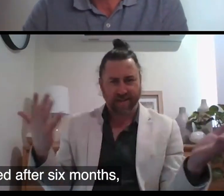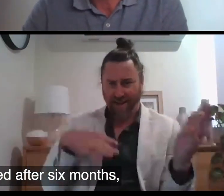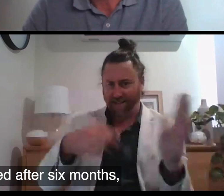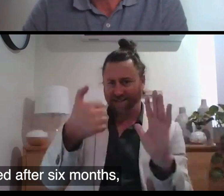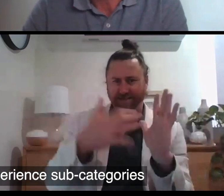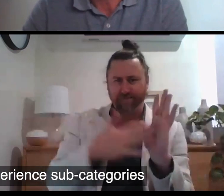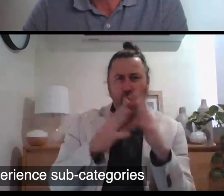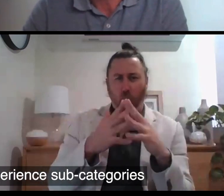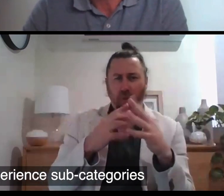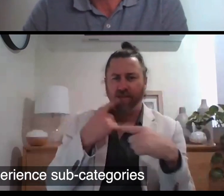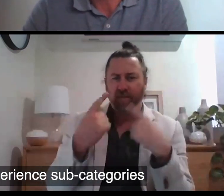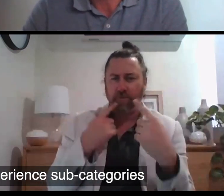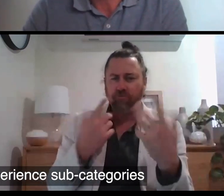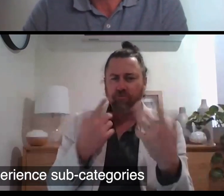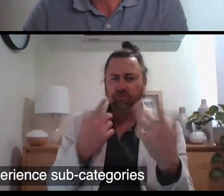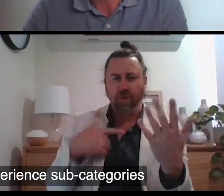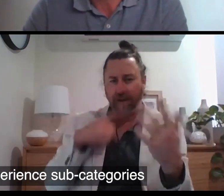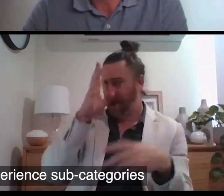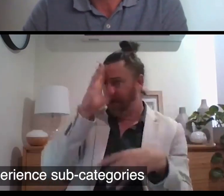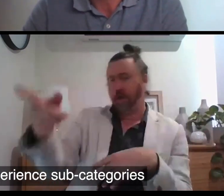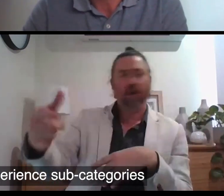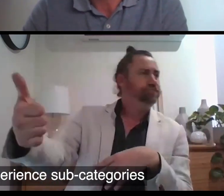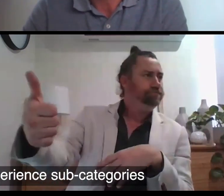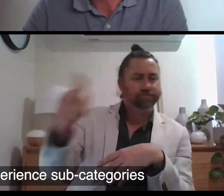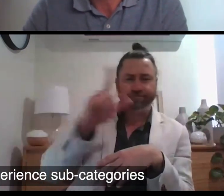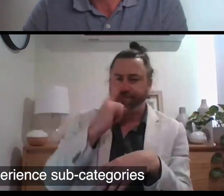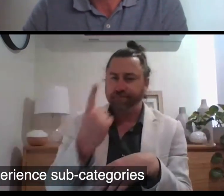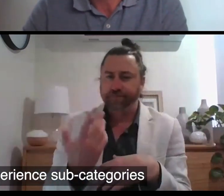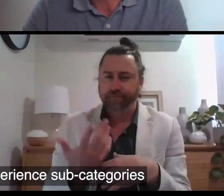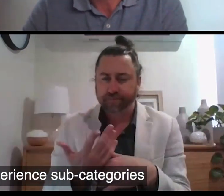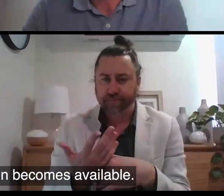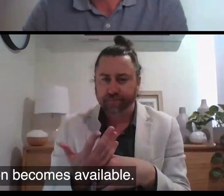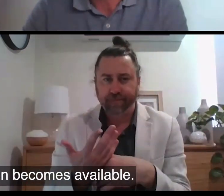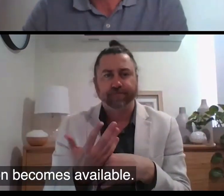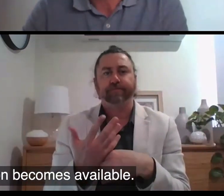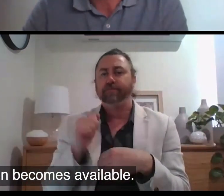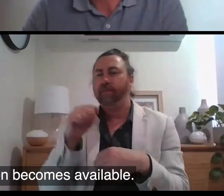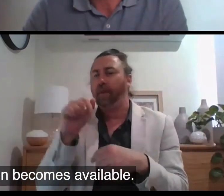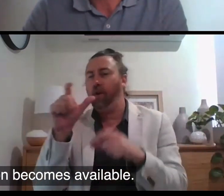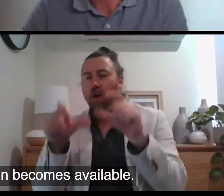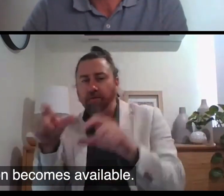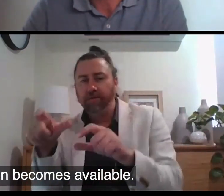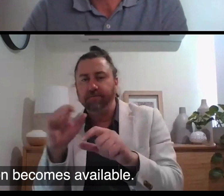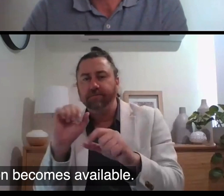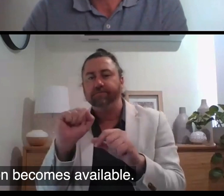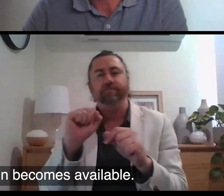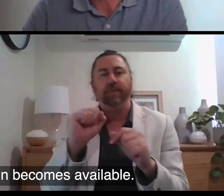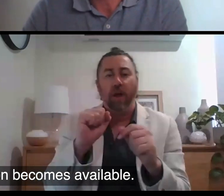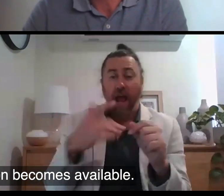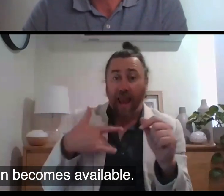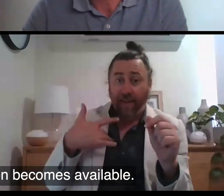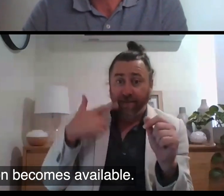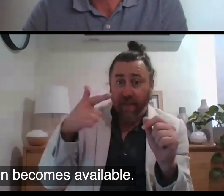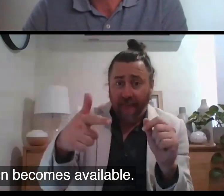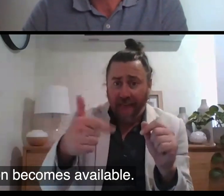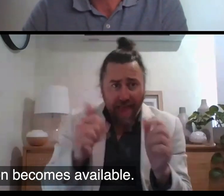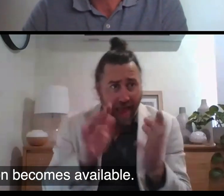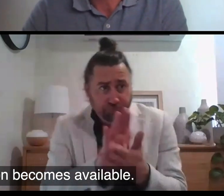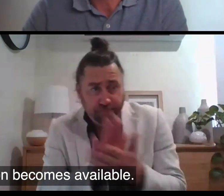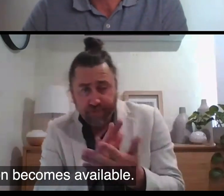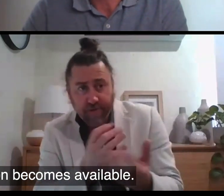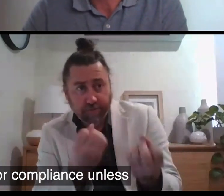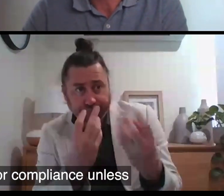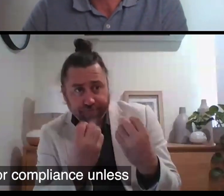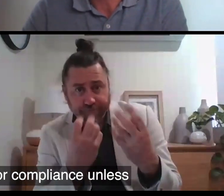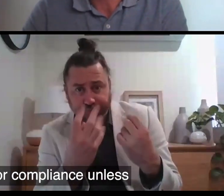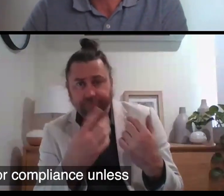months. The compliance and consumer experience subcategories will be populated once information becomes